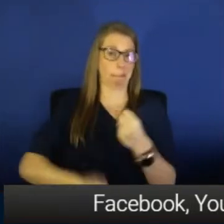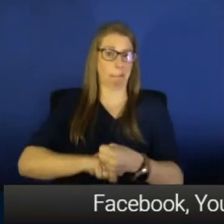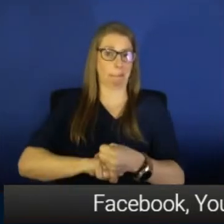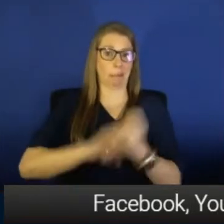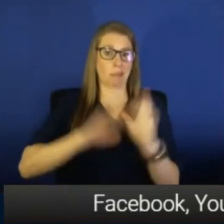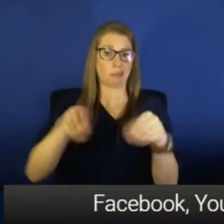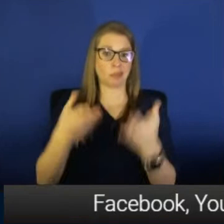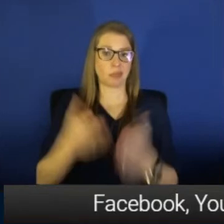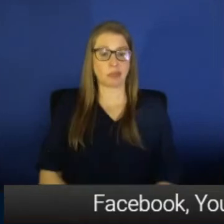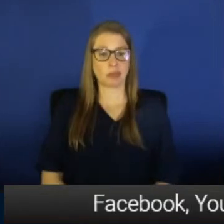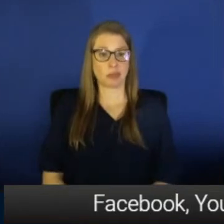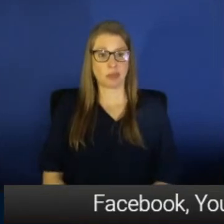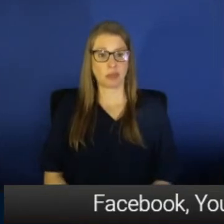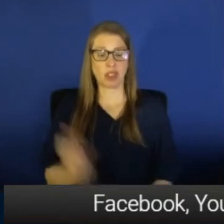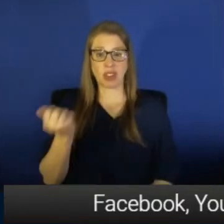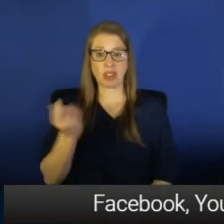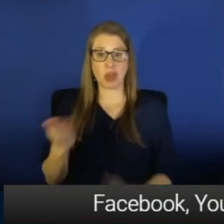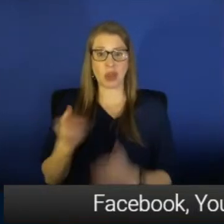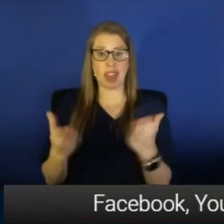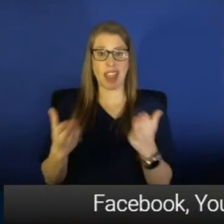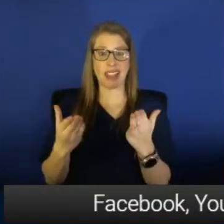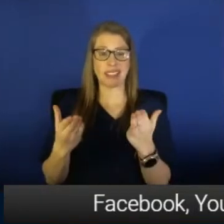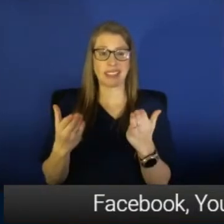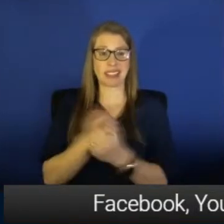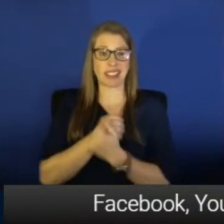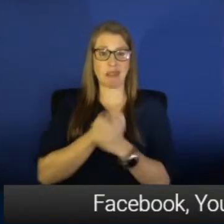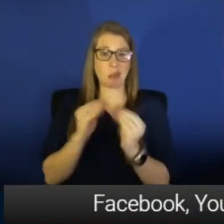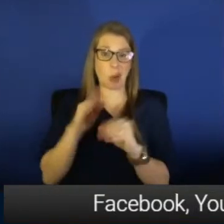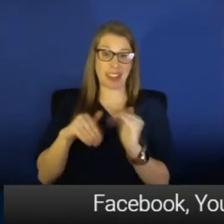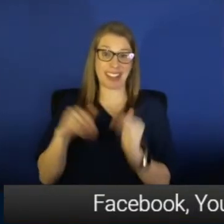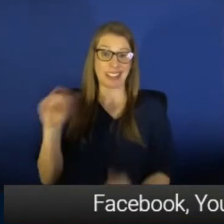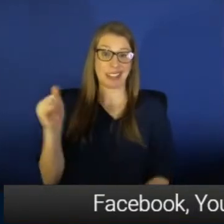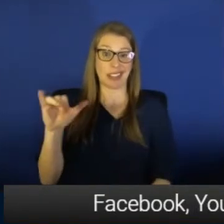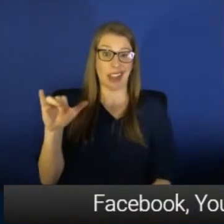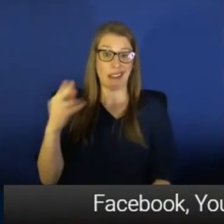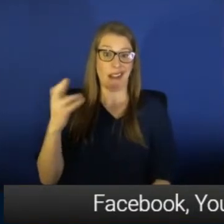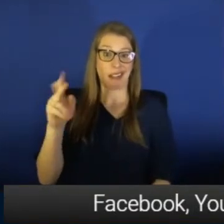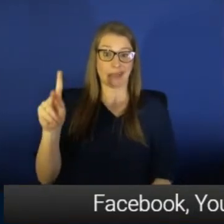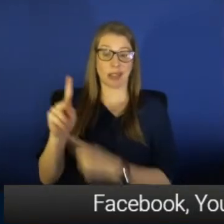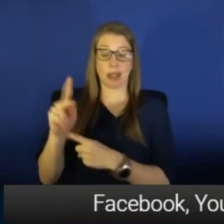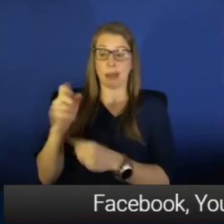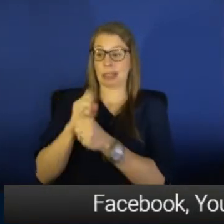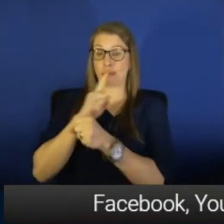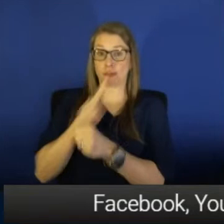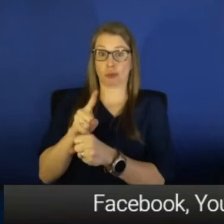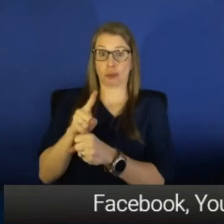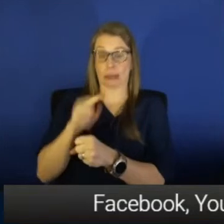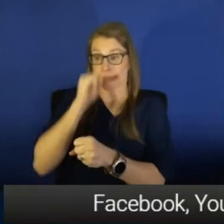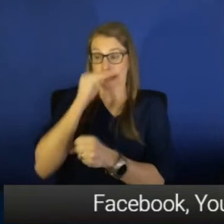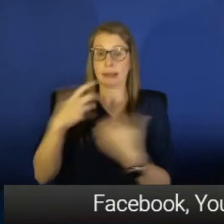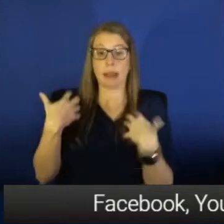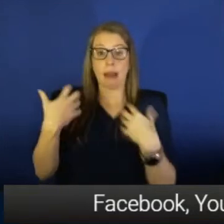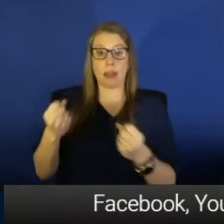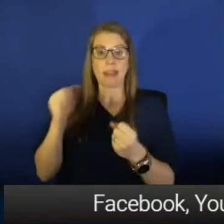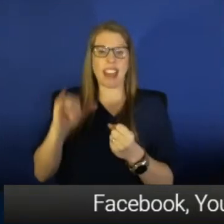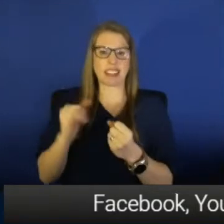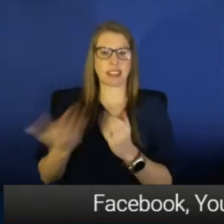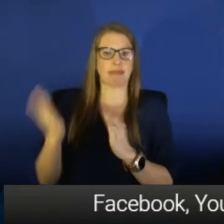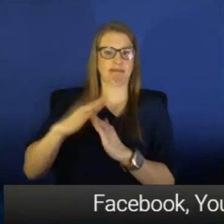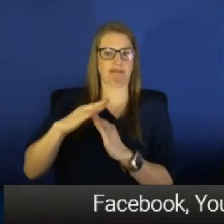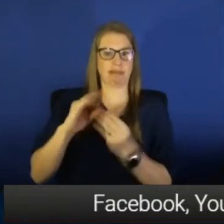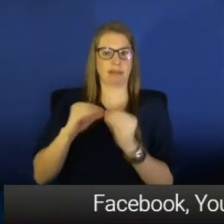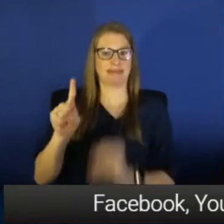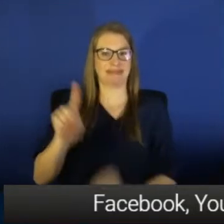few things that people love more than Jayhawk basketball here in this state, but our kids and making sure they're healthy has to be number one. We're going to get to some